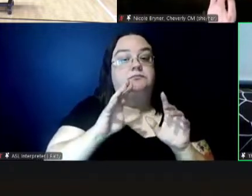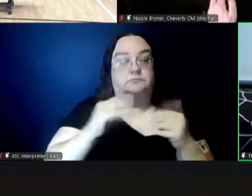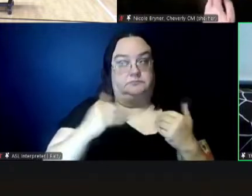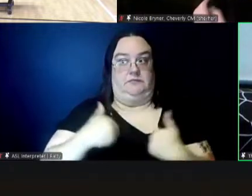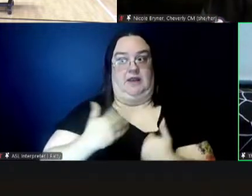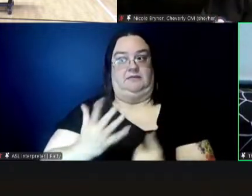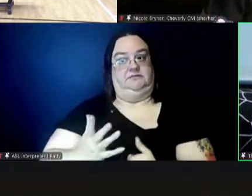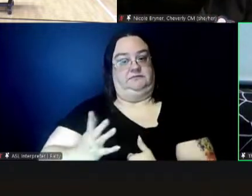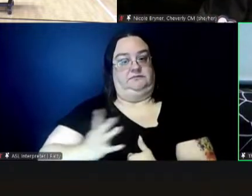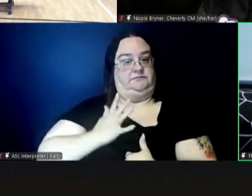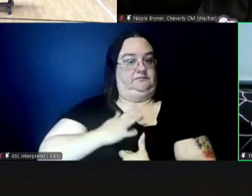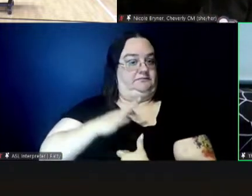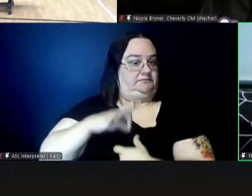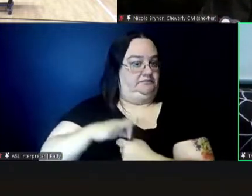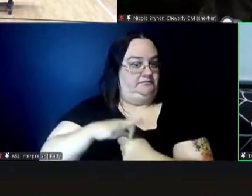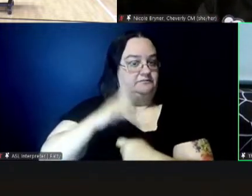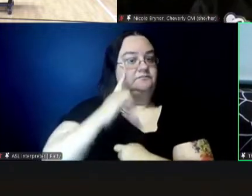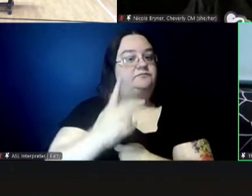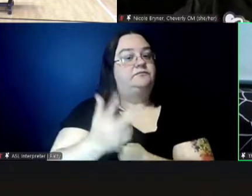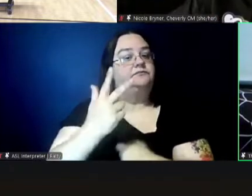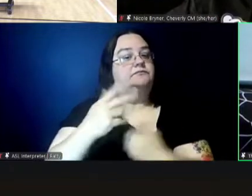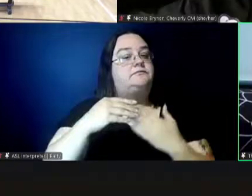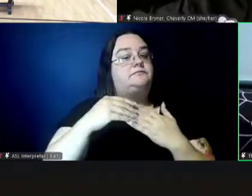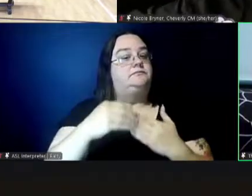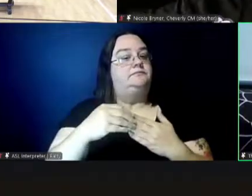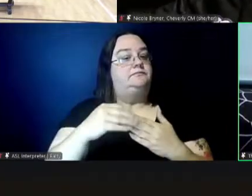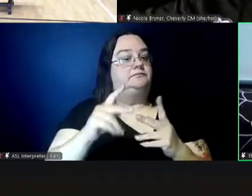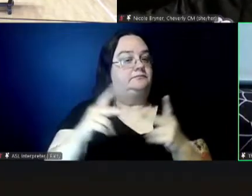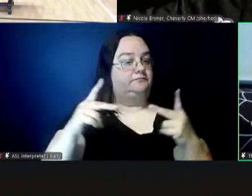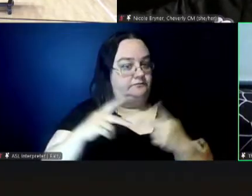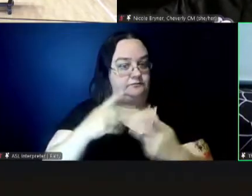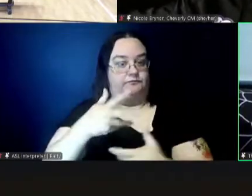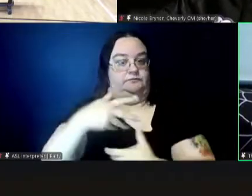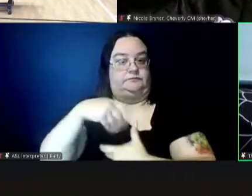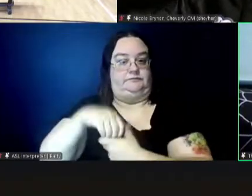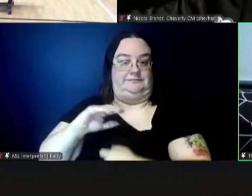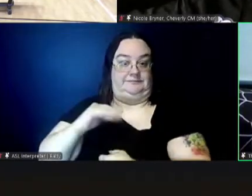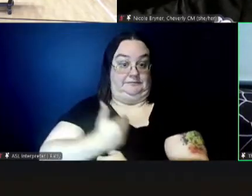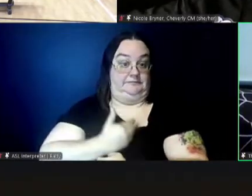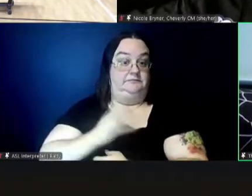for 3 leadership positions within the commission.